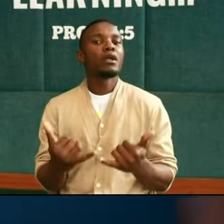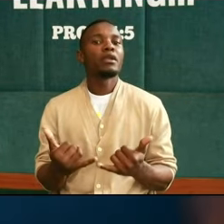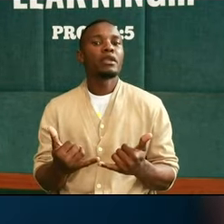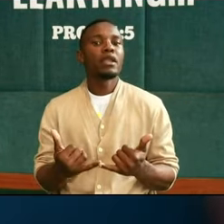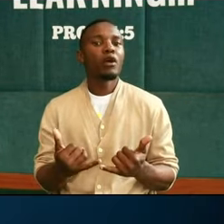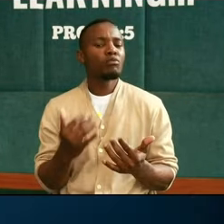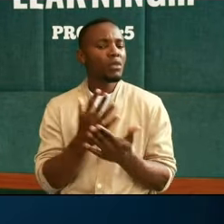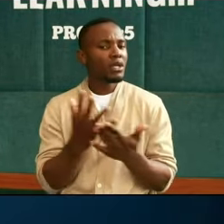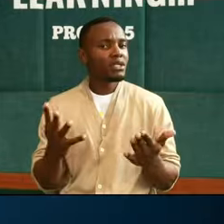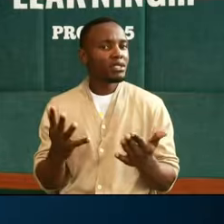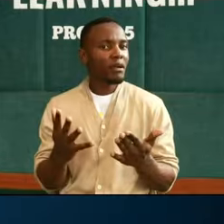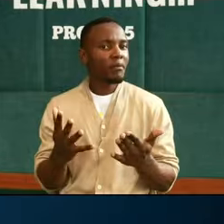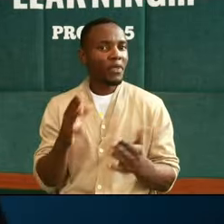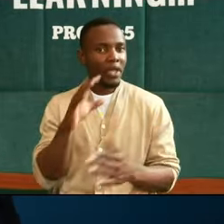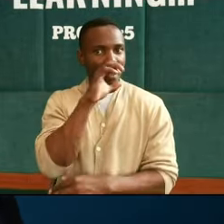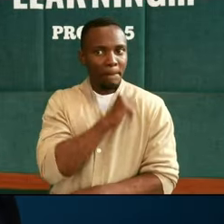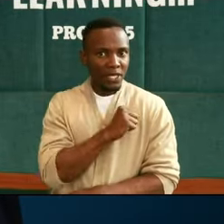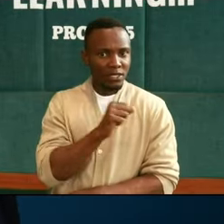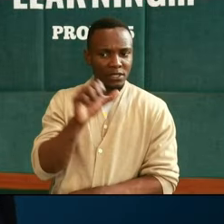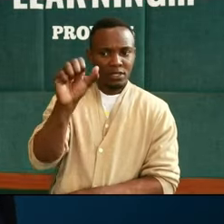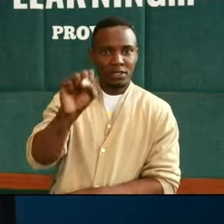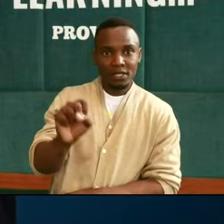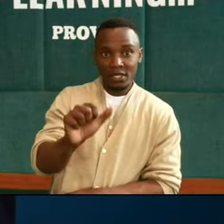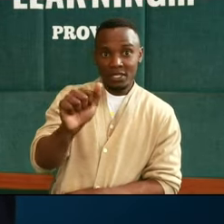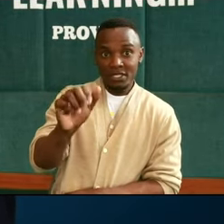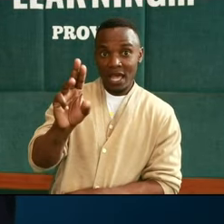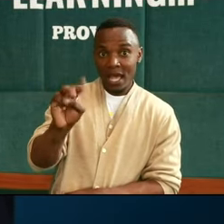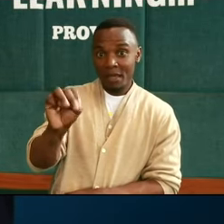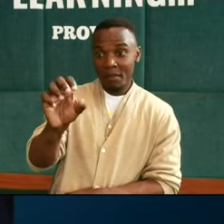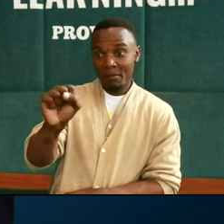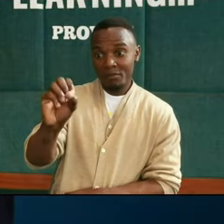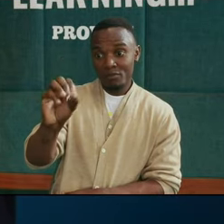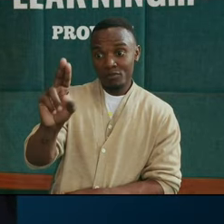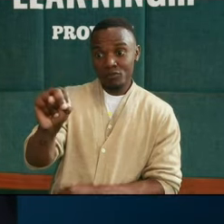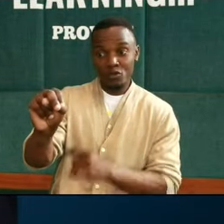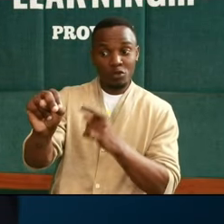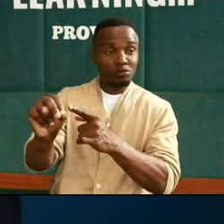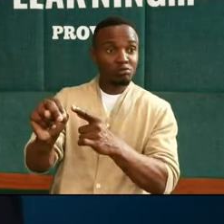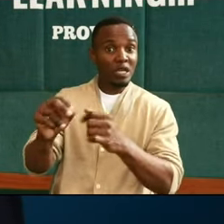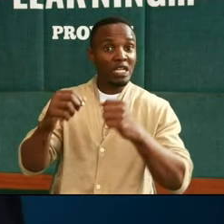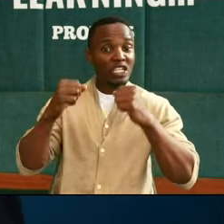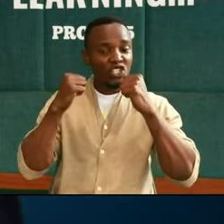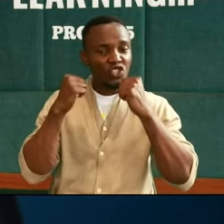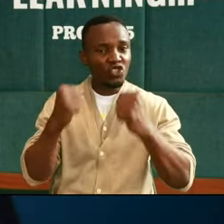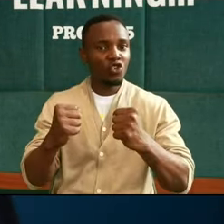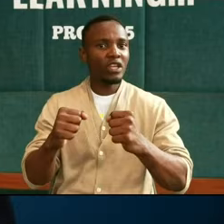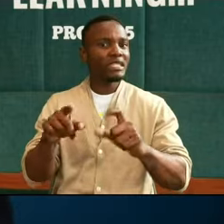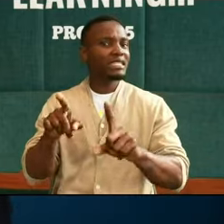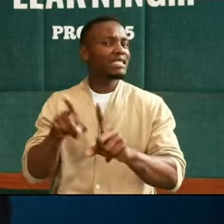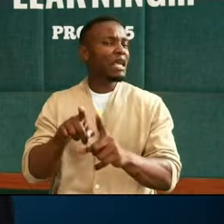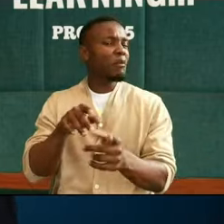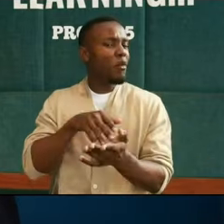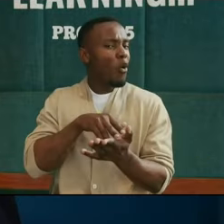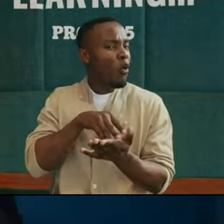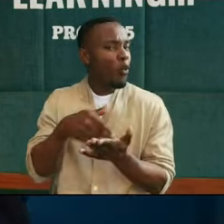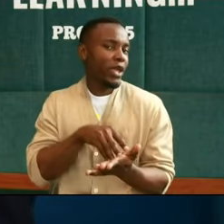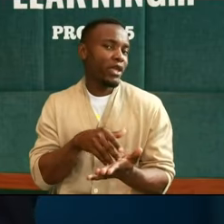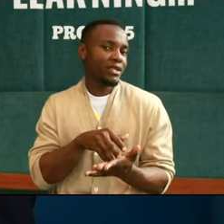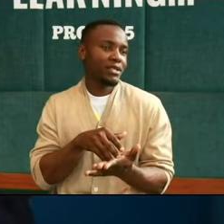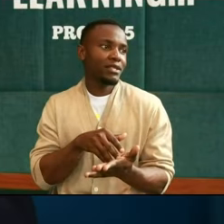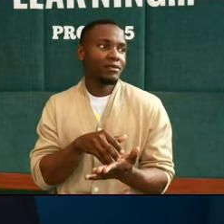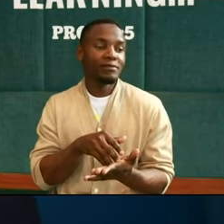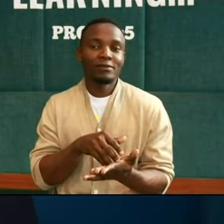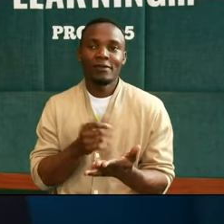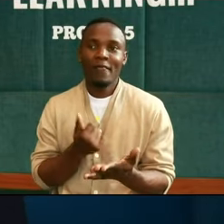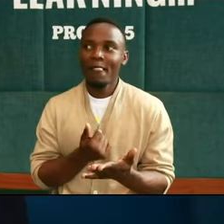Teacher Sharon did not say. Samson was the strongest man and he was also the weakest man. It's a paradox. It's